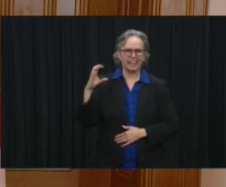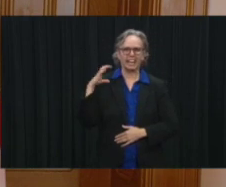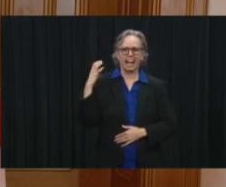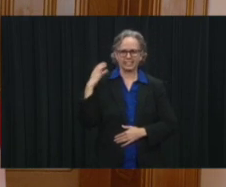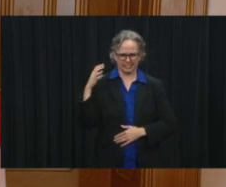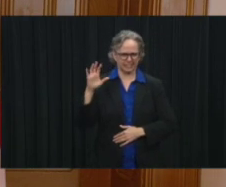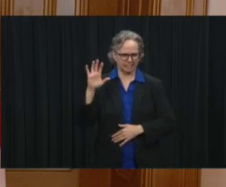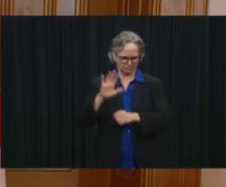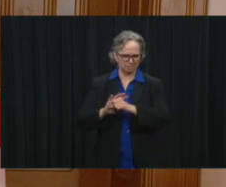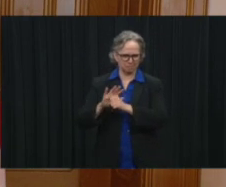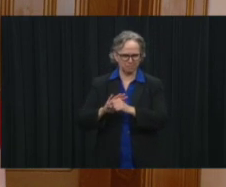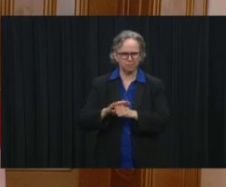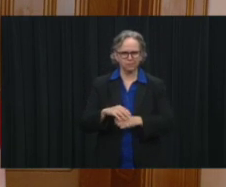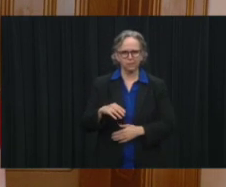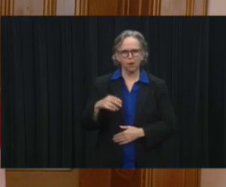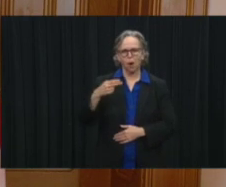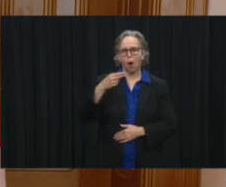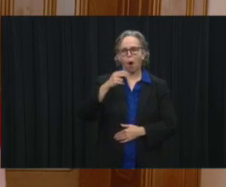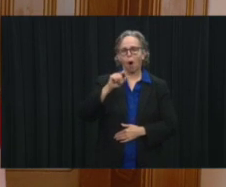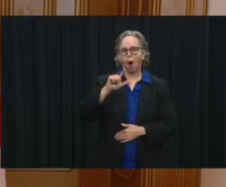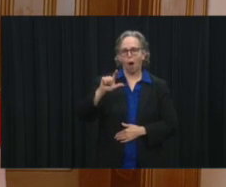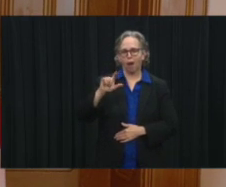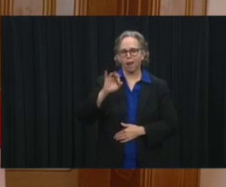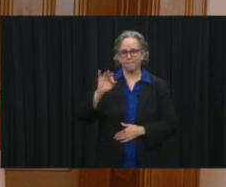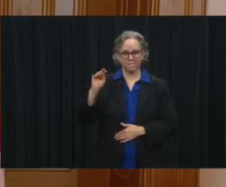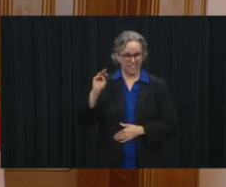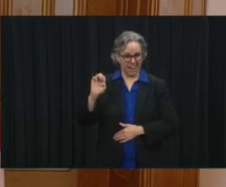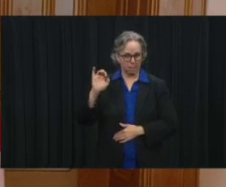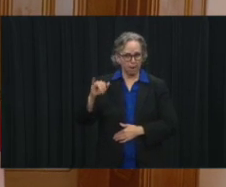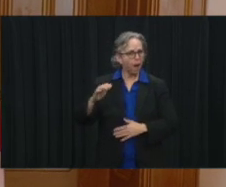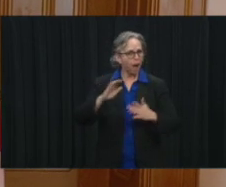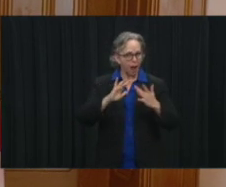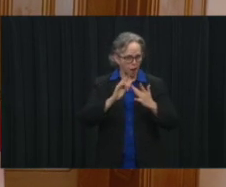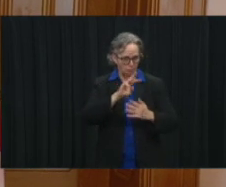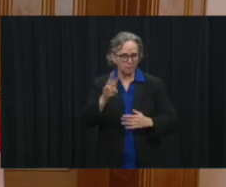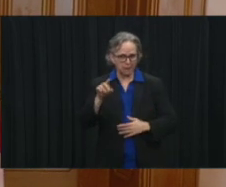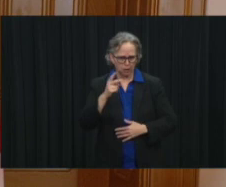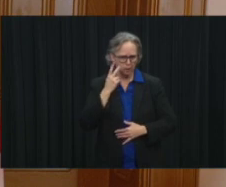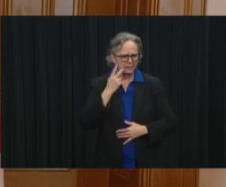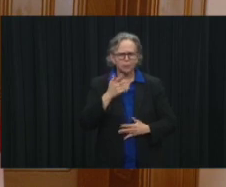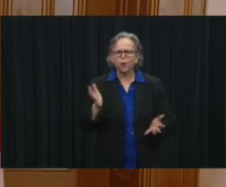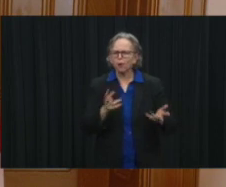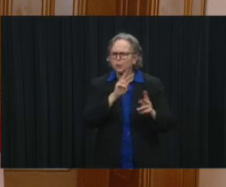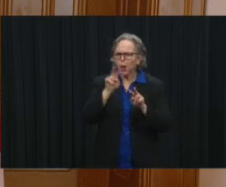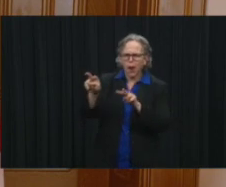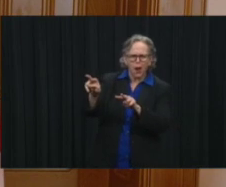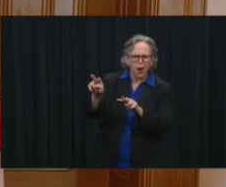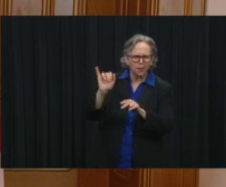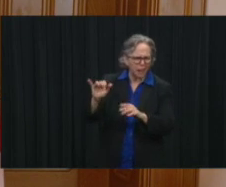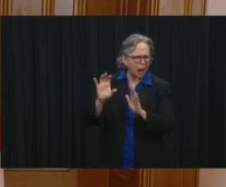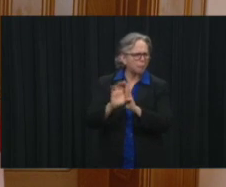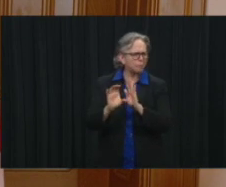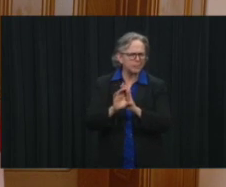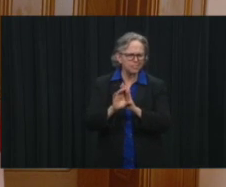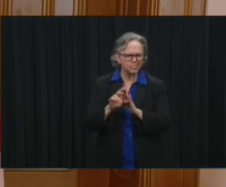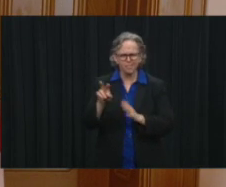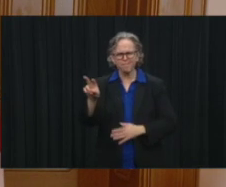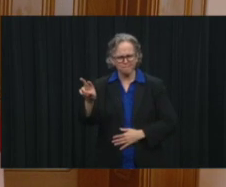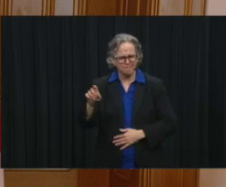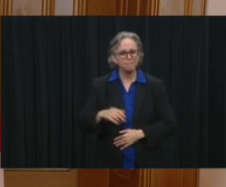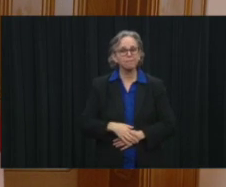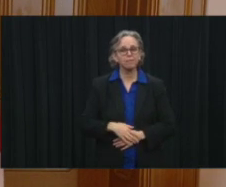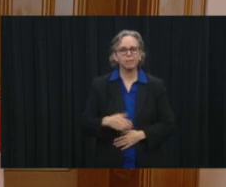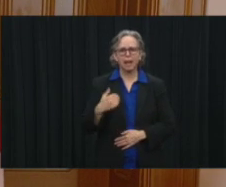invite anyone to do that. This is the Hall's Huddle Up America program, and thanks